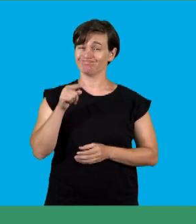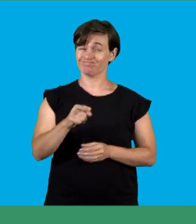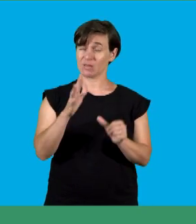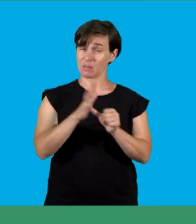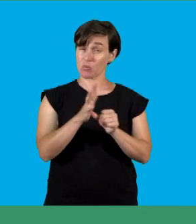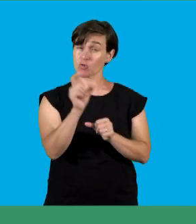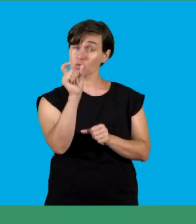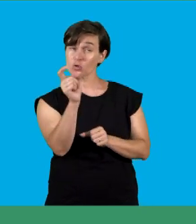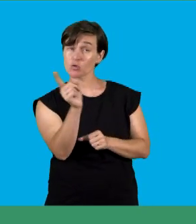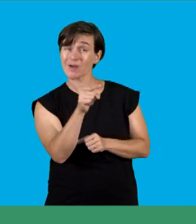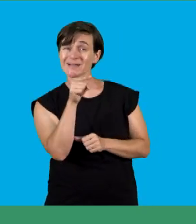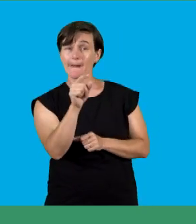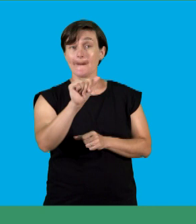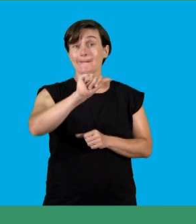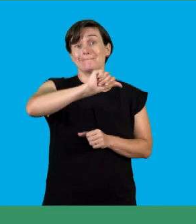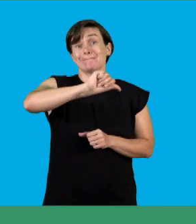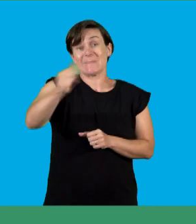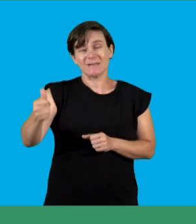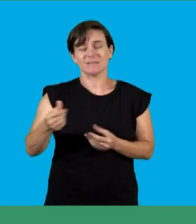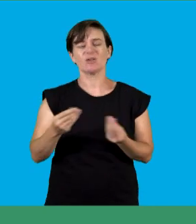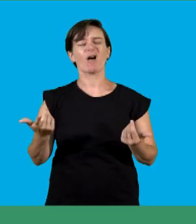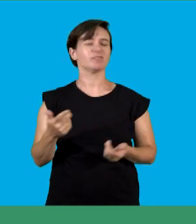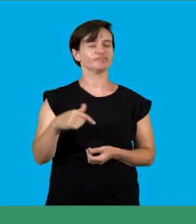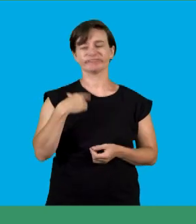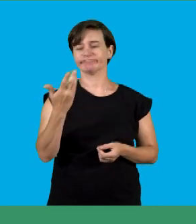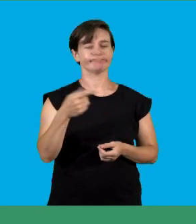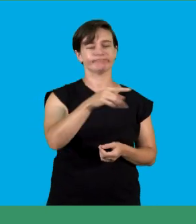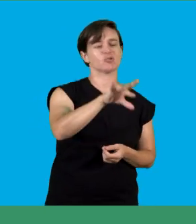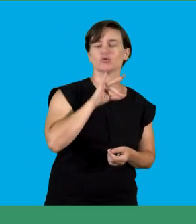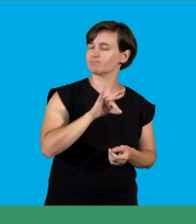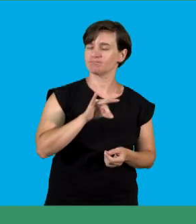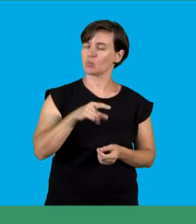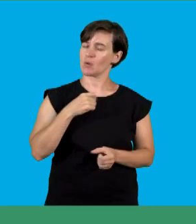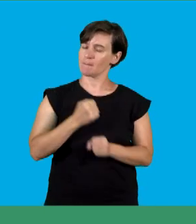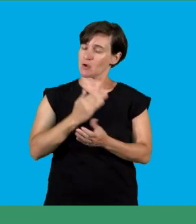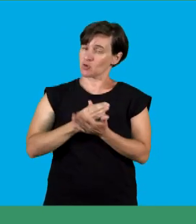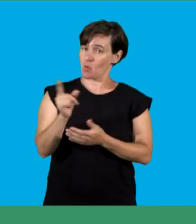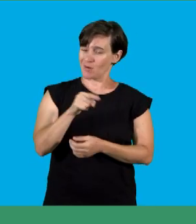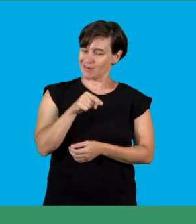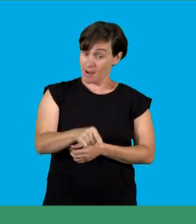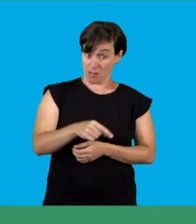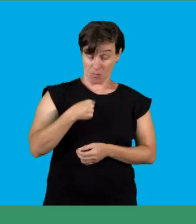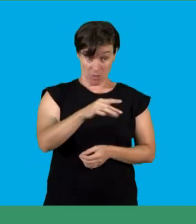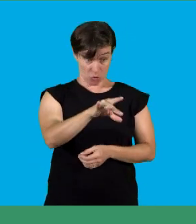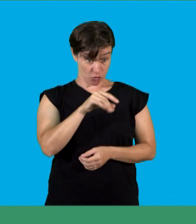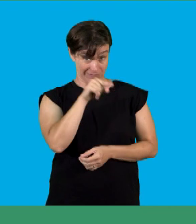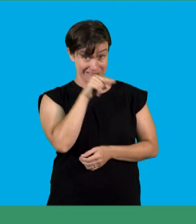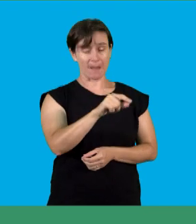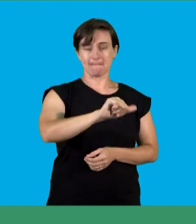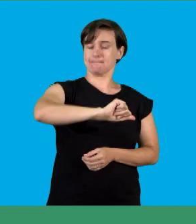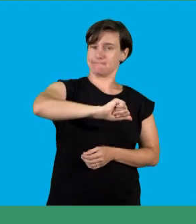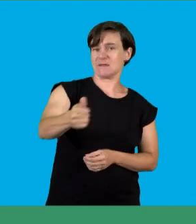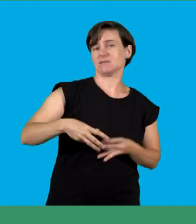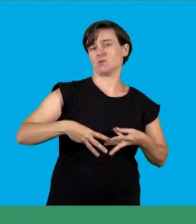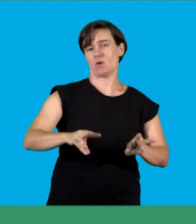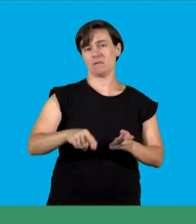Remember the key word here, the best solution. We don't just make any choices, but we need to ensure that the solution that we've